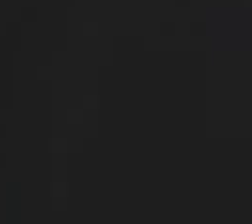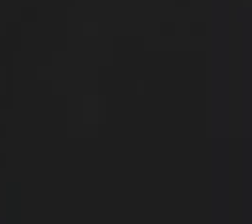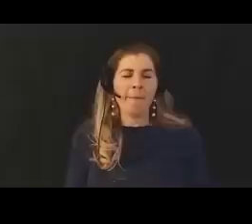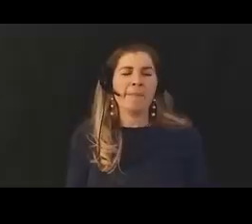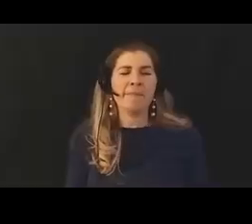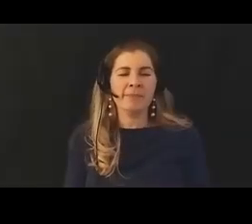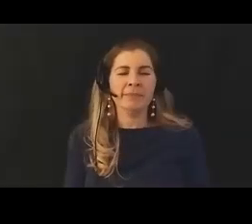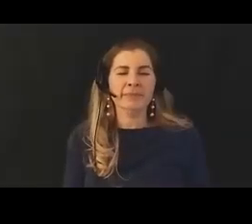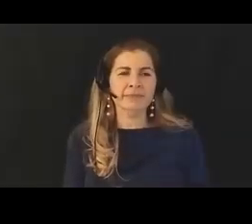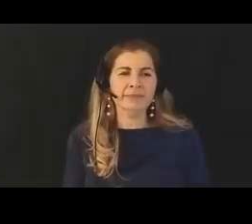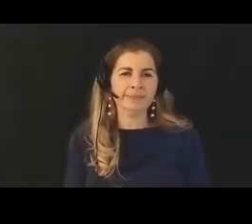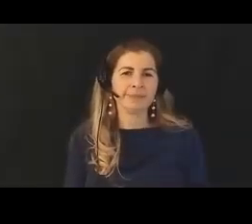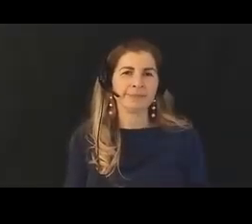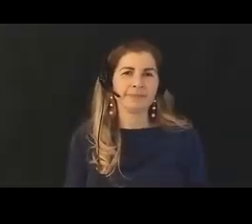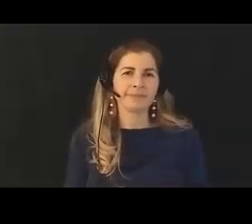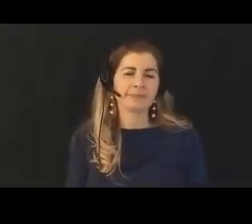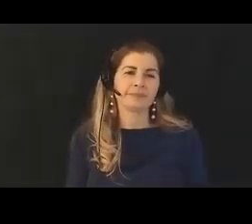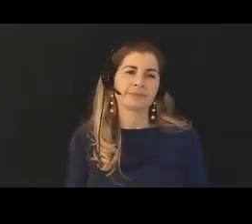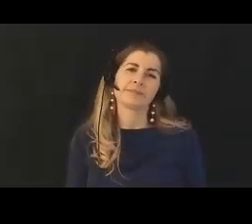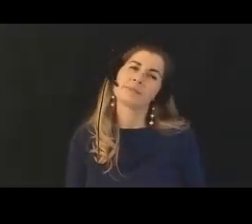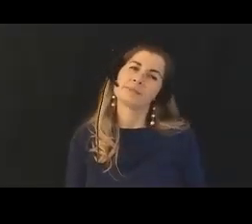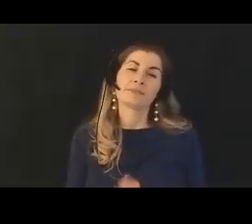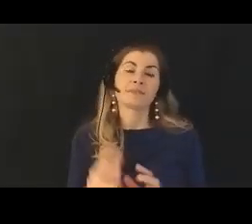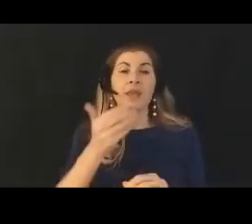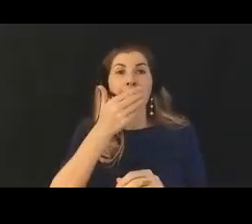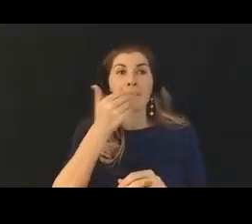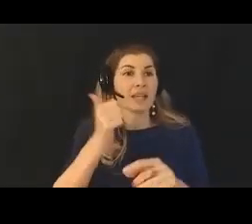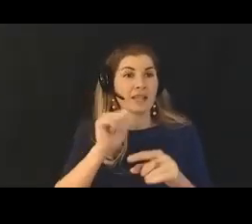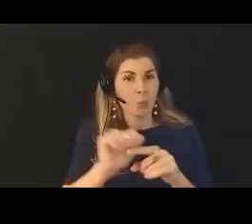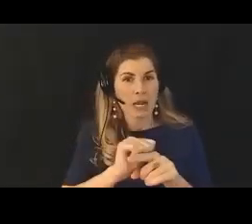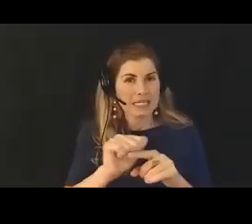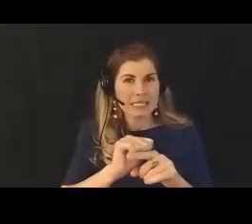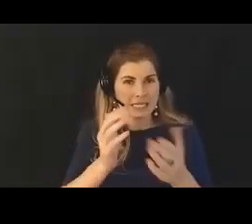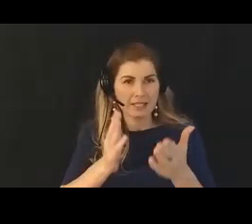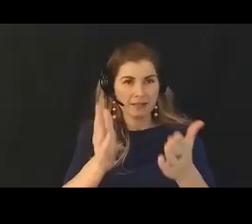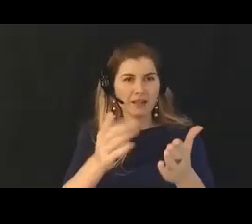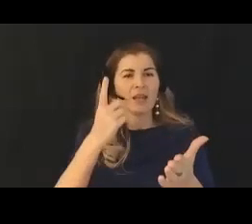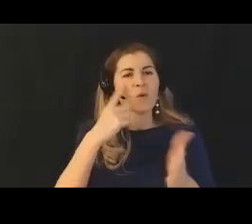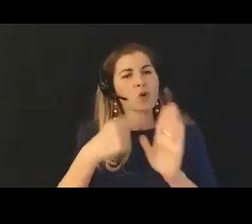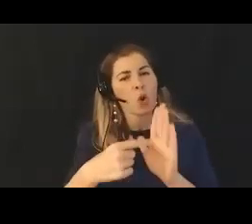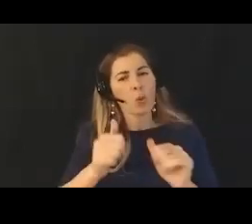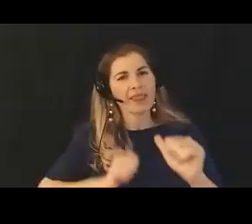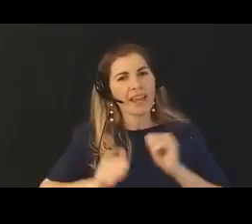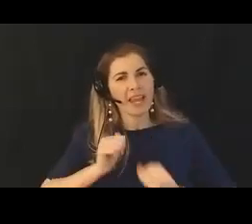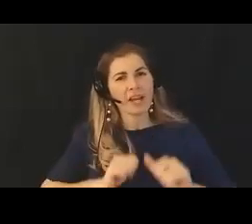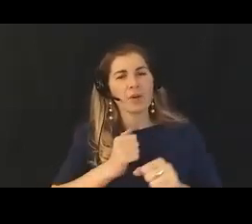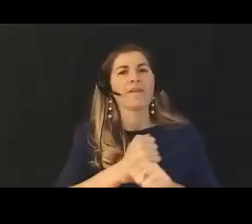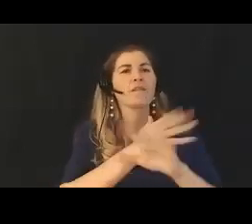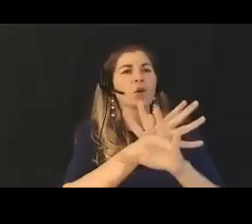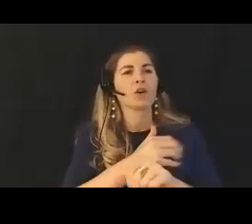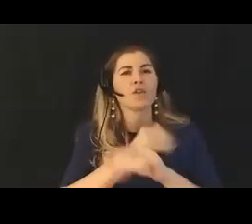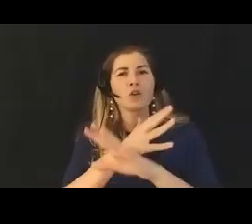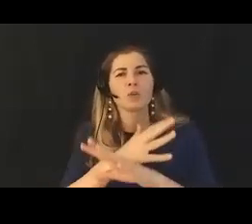All right, so best practices. So again, presenting theater virtually, I gave you guys a little snippet of something that I have